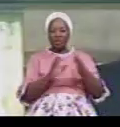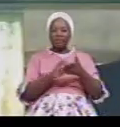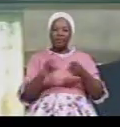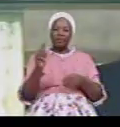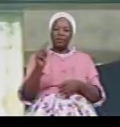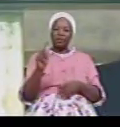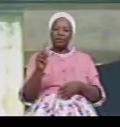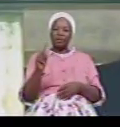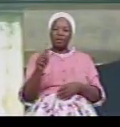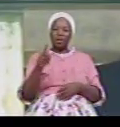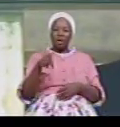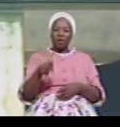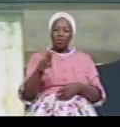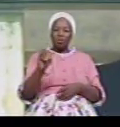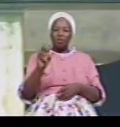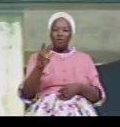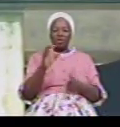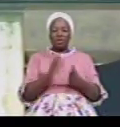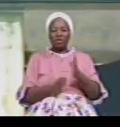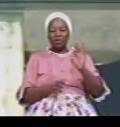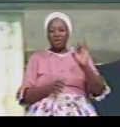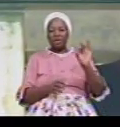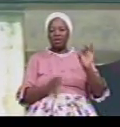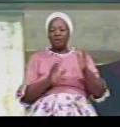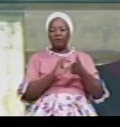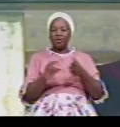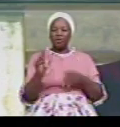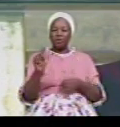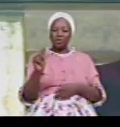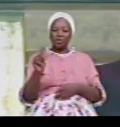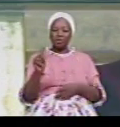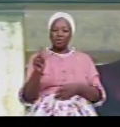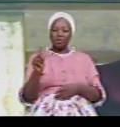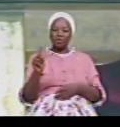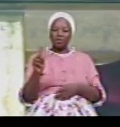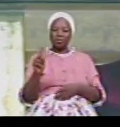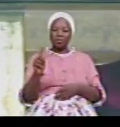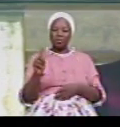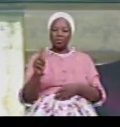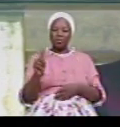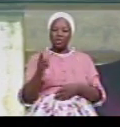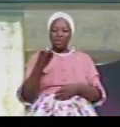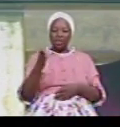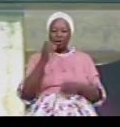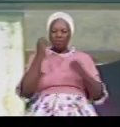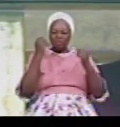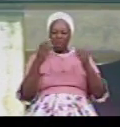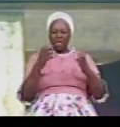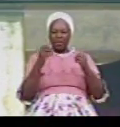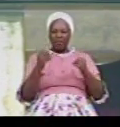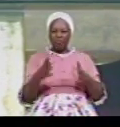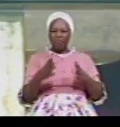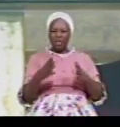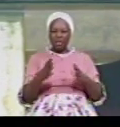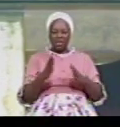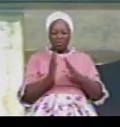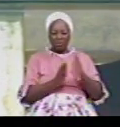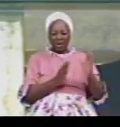21. Proverbs chapter 19, verse 21. There are many devices in a man's